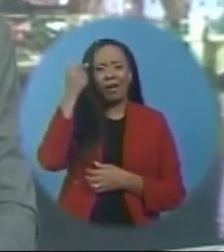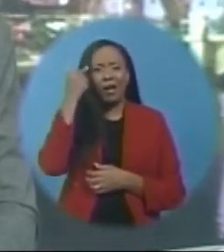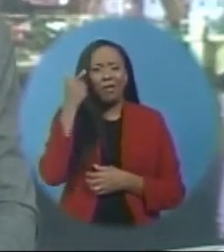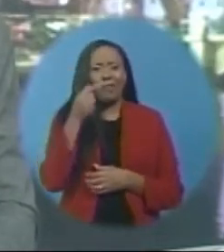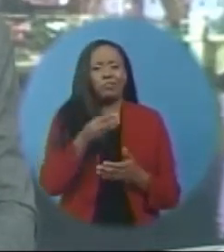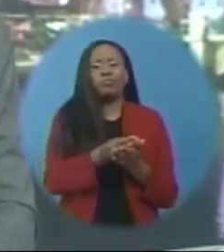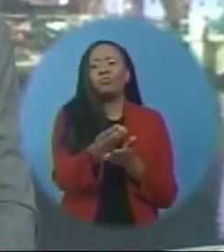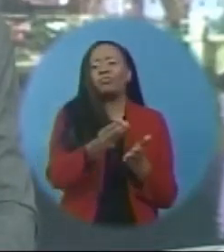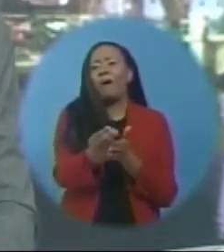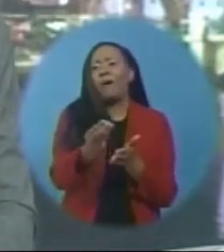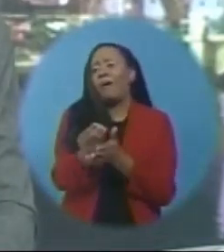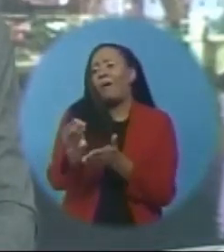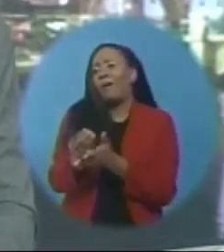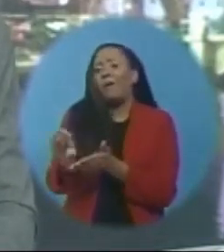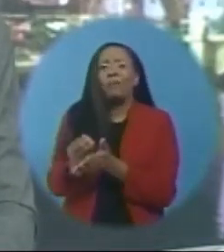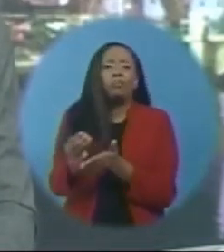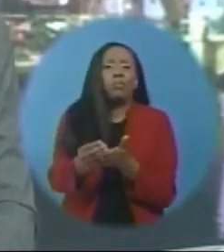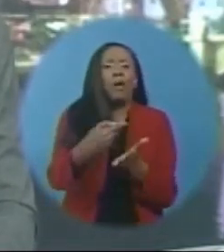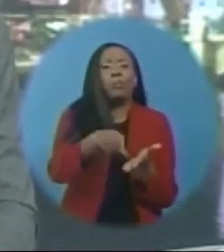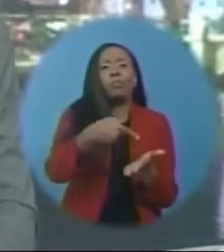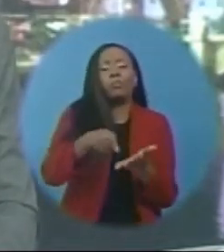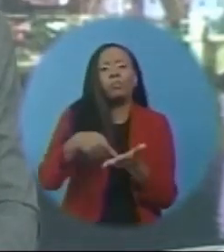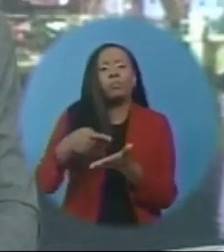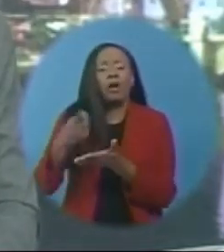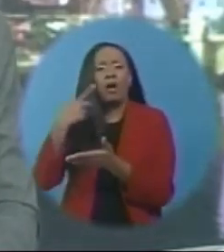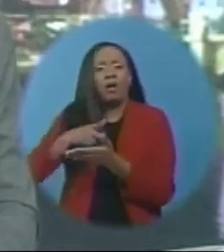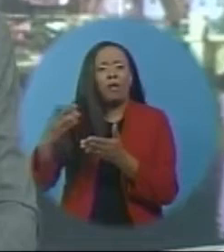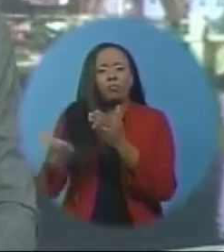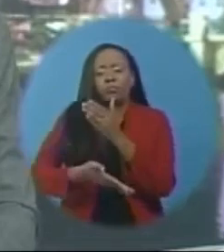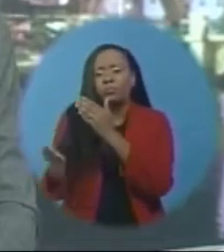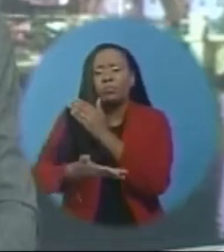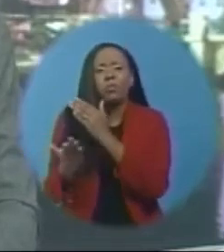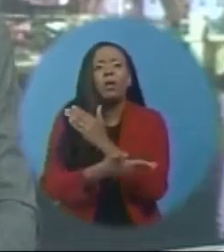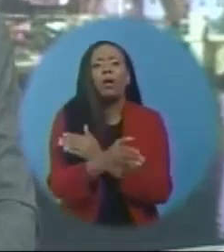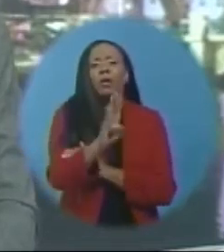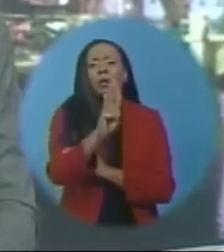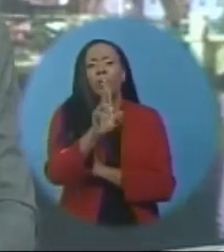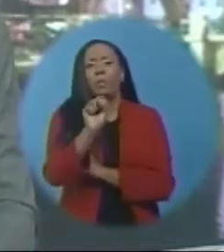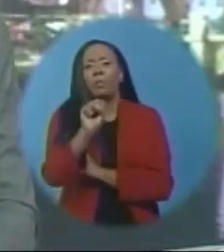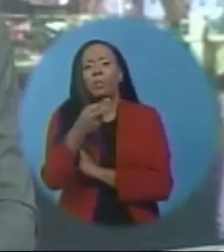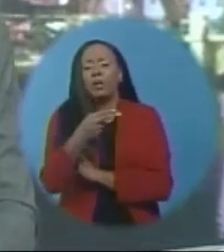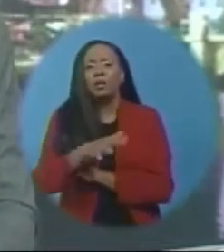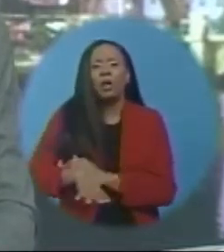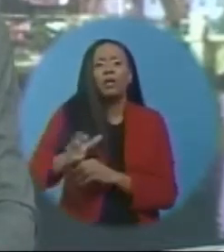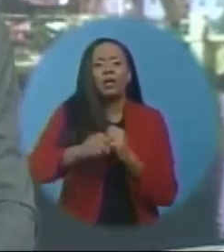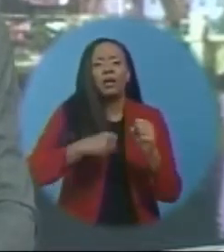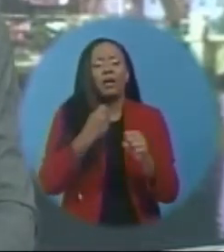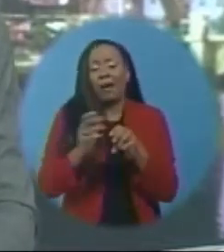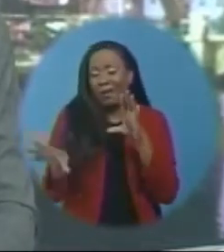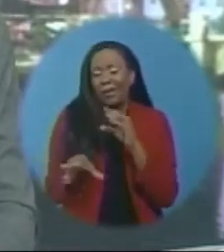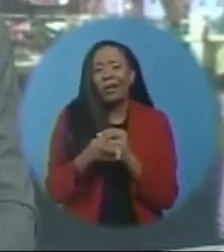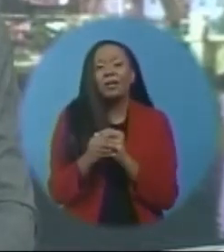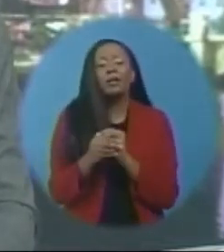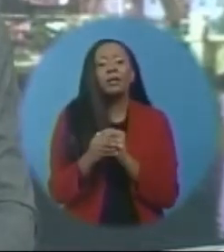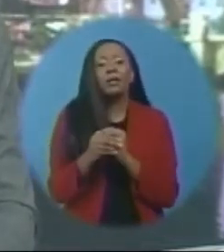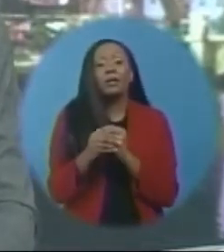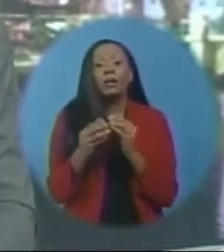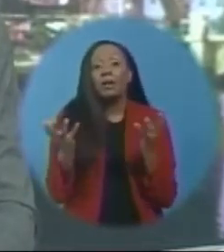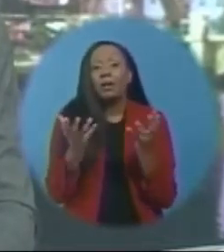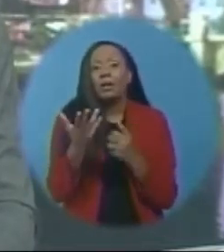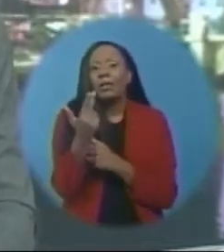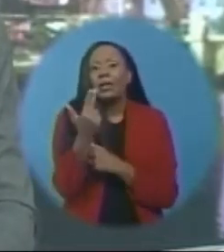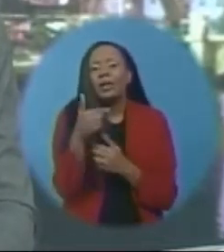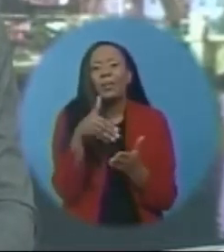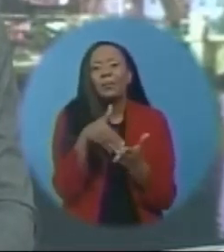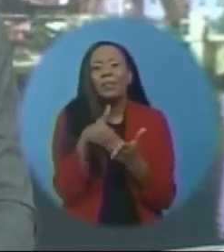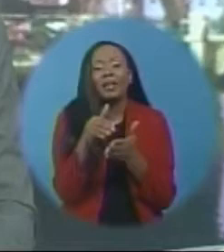to debushing the island over the past year. According to him, the total amount allocated has been in the range of